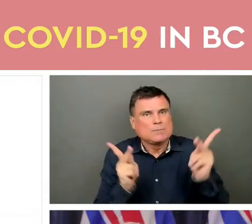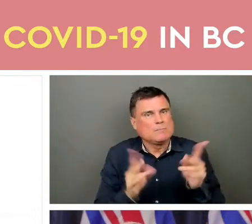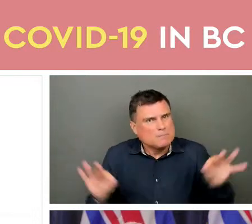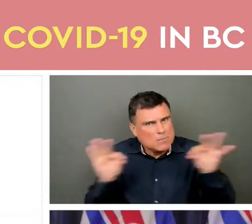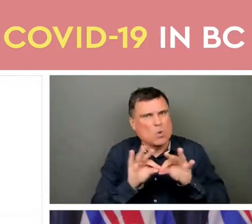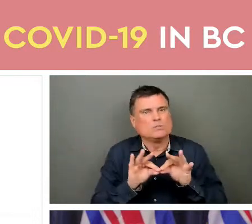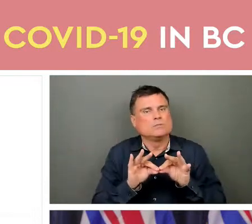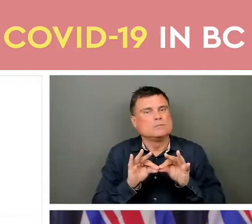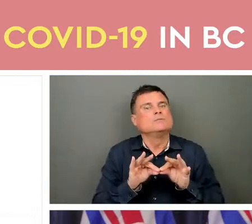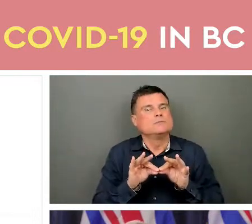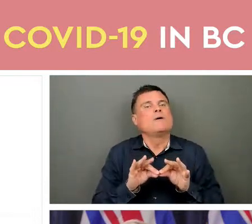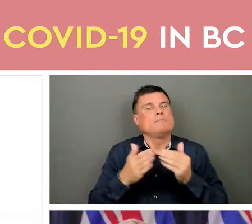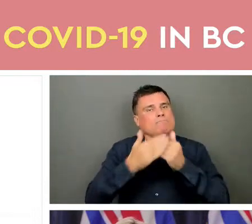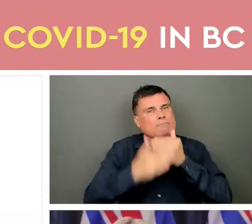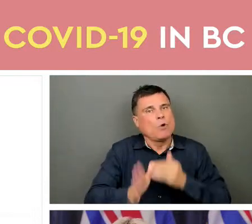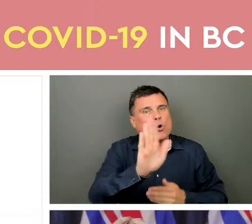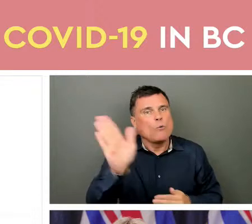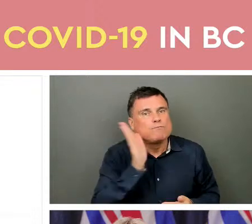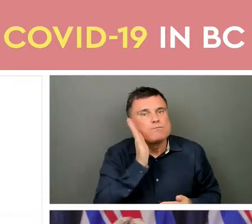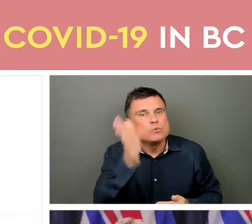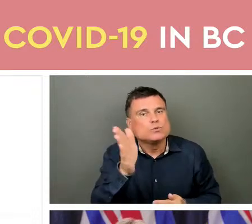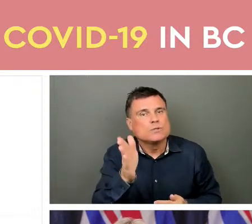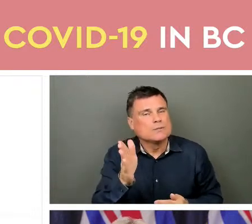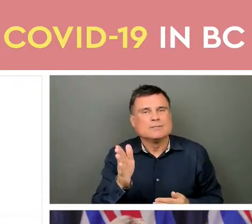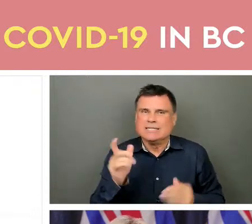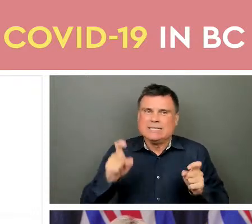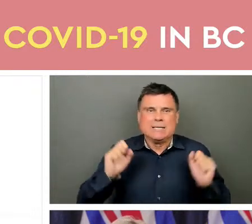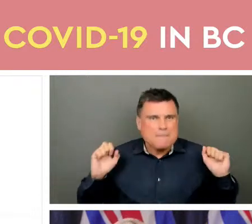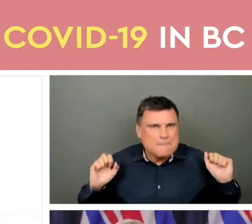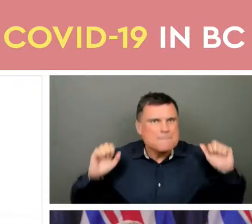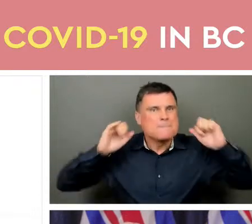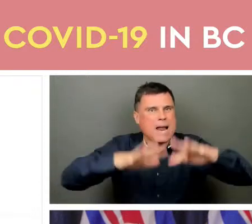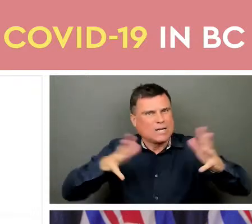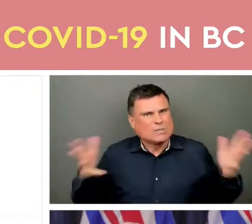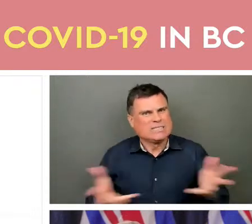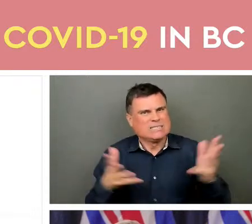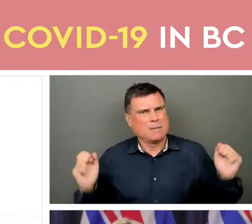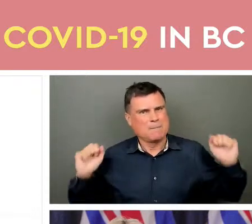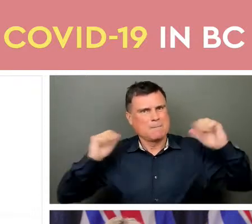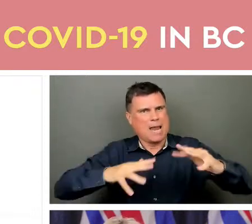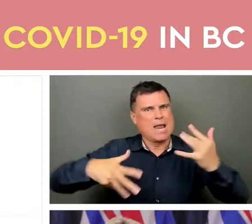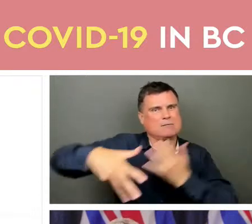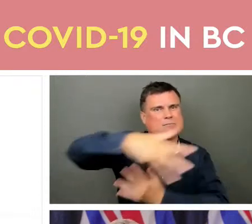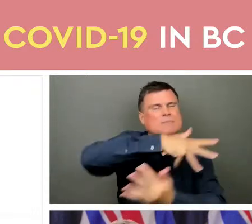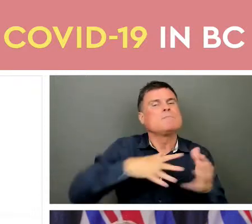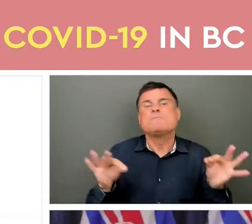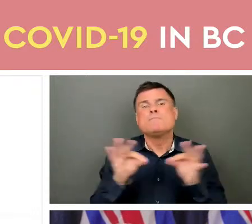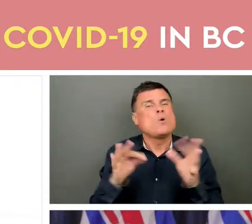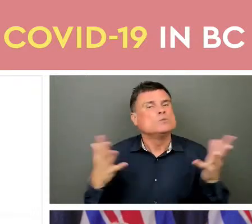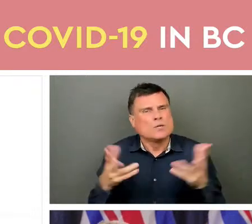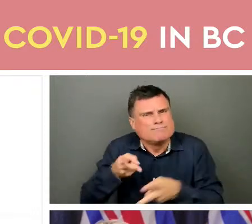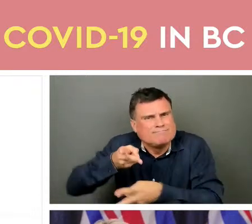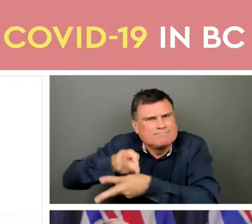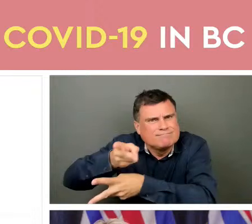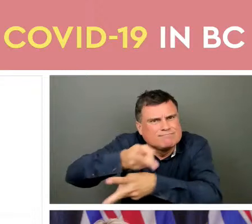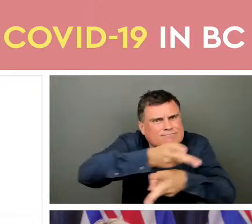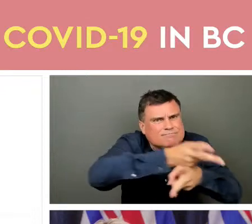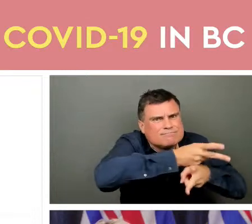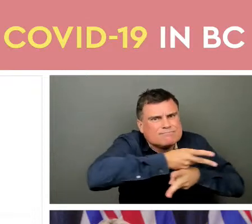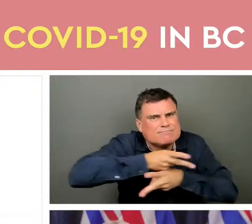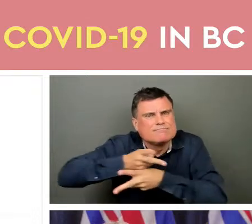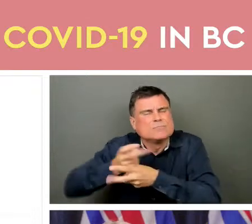future. And we can do this safely. And we also need to continue to care for each other, to support each